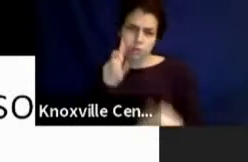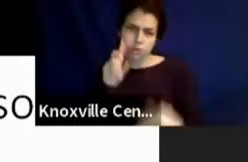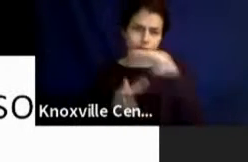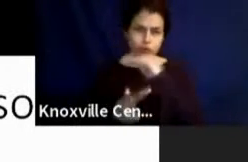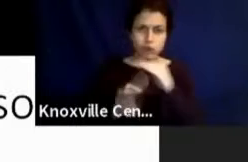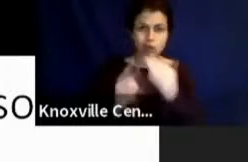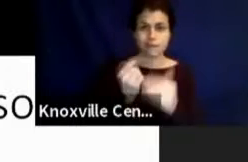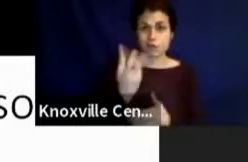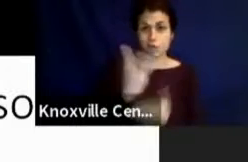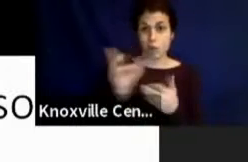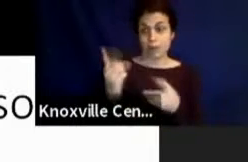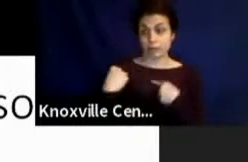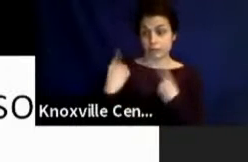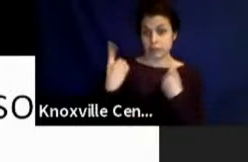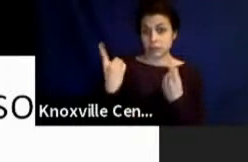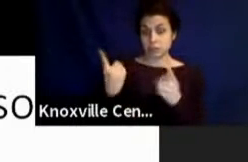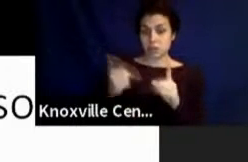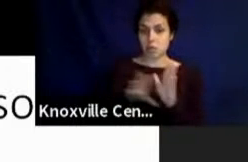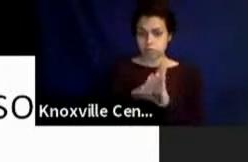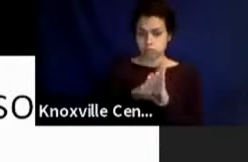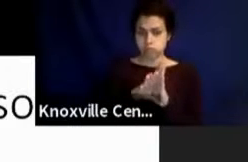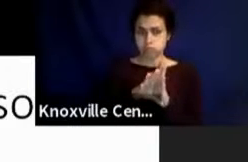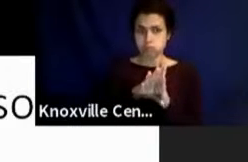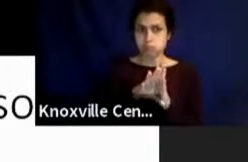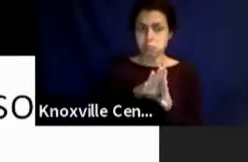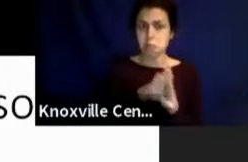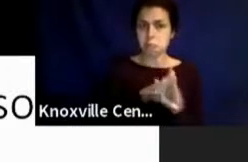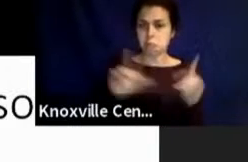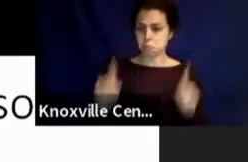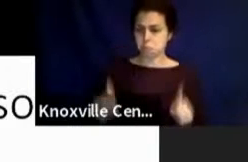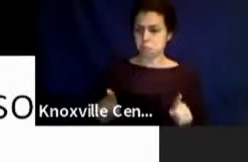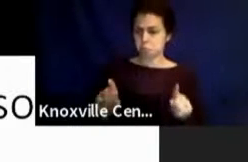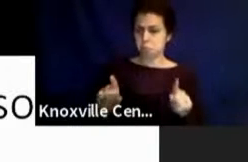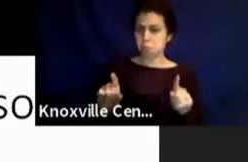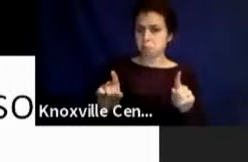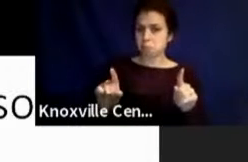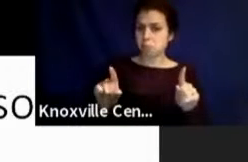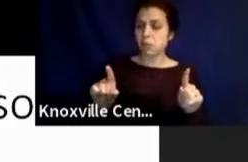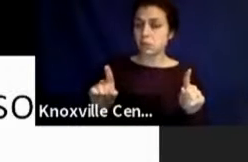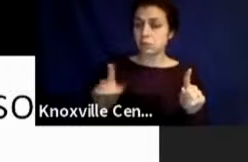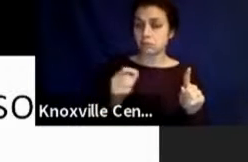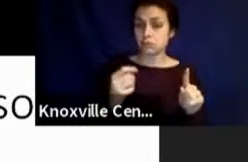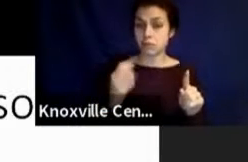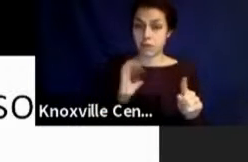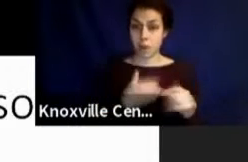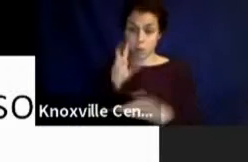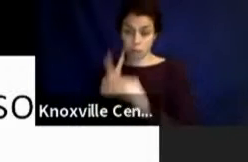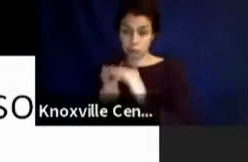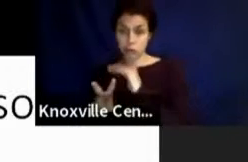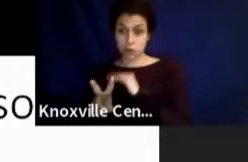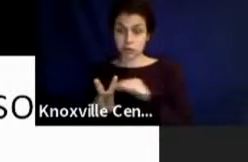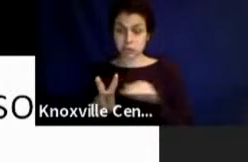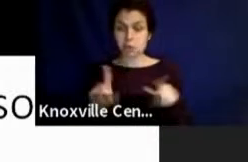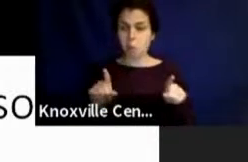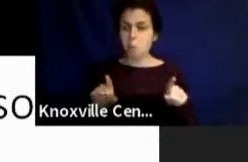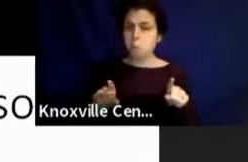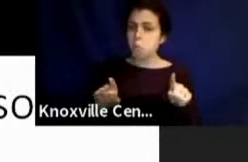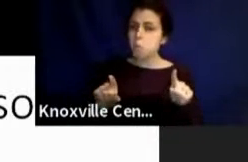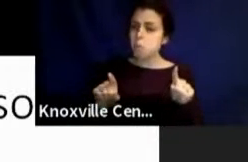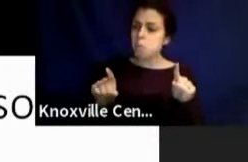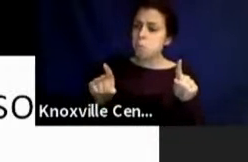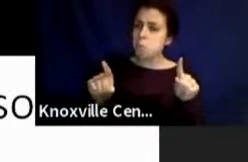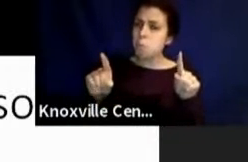also just how steady that line upward has been, the last several projections have lined up fairly consistently with each